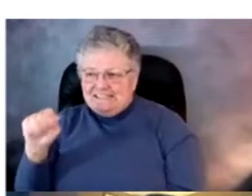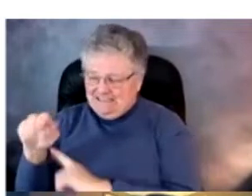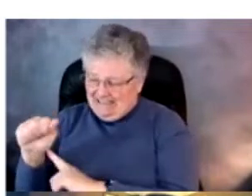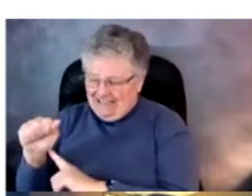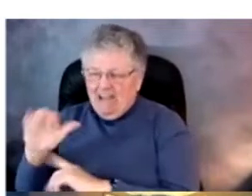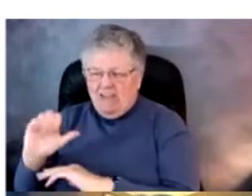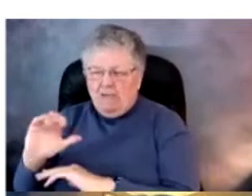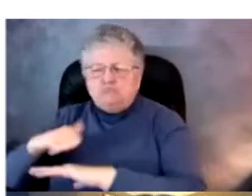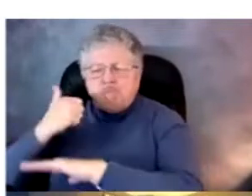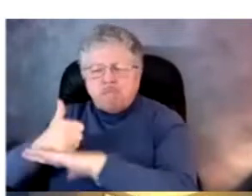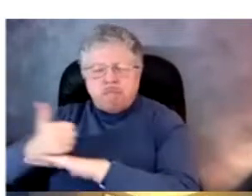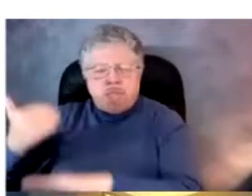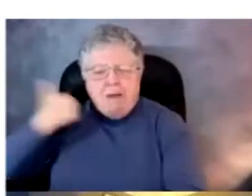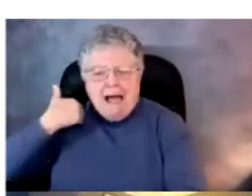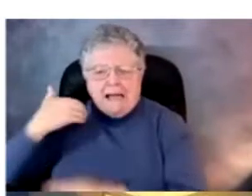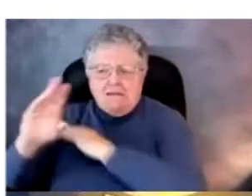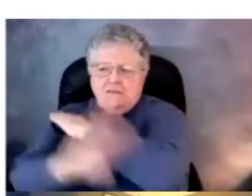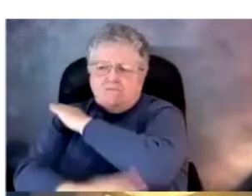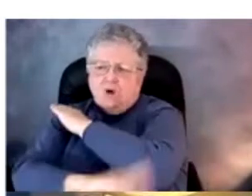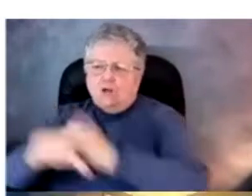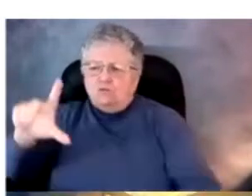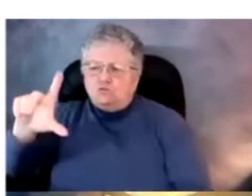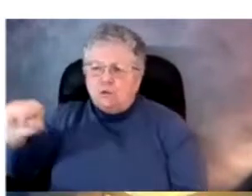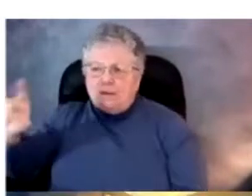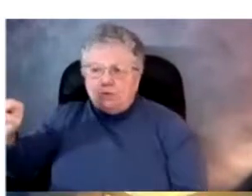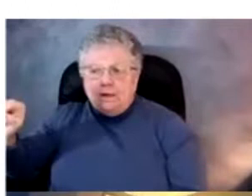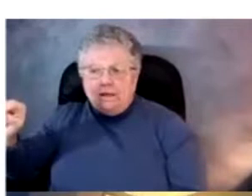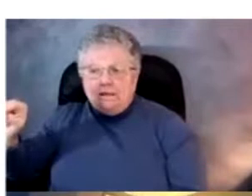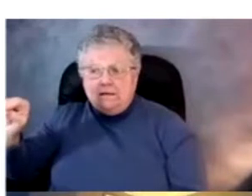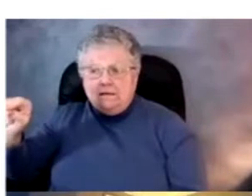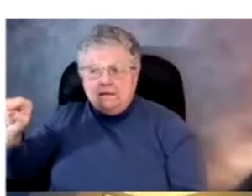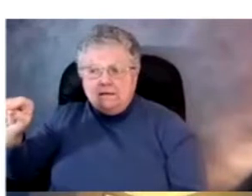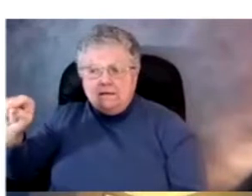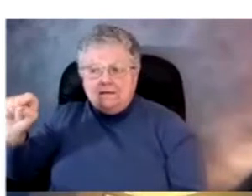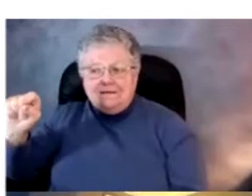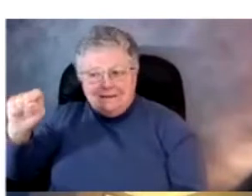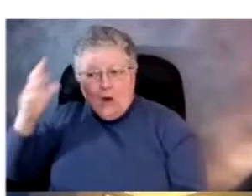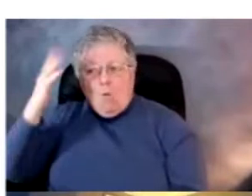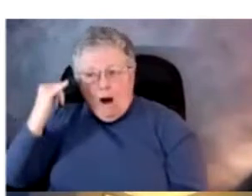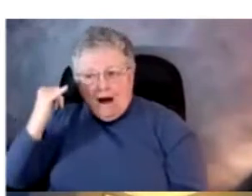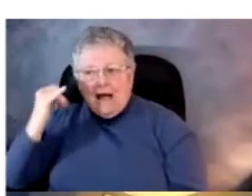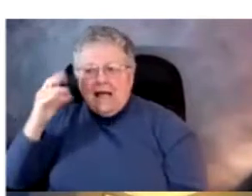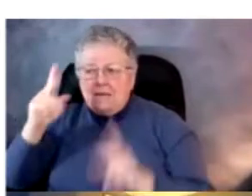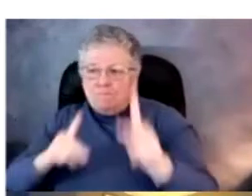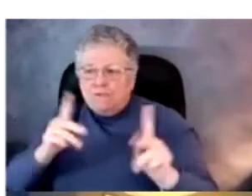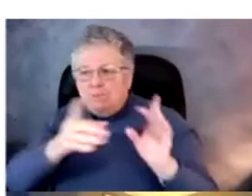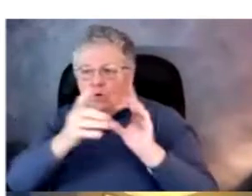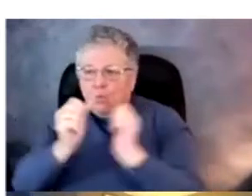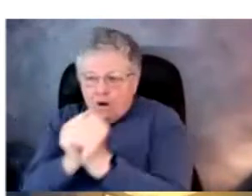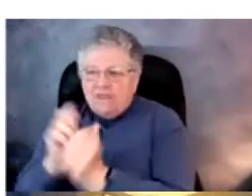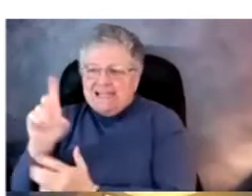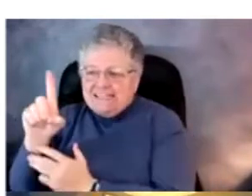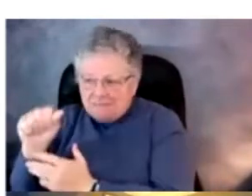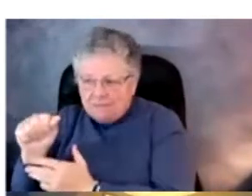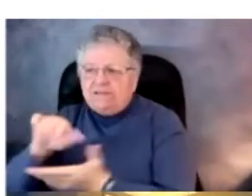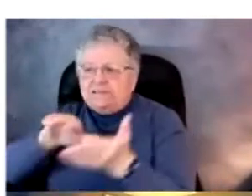of 2020 in response to the deaths of disabled people over the course of the COVID-19